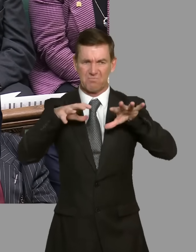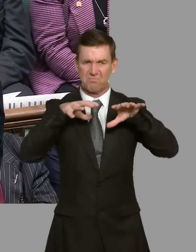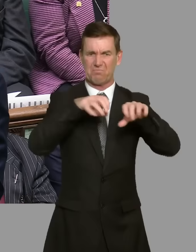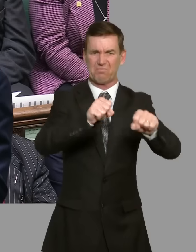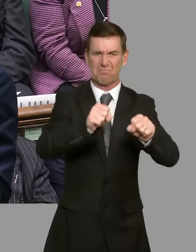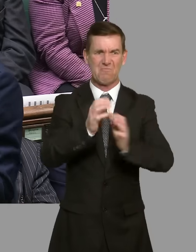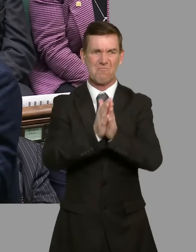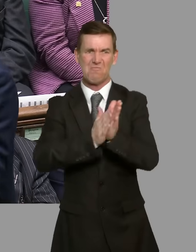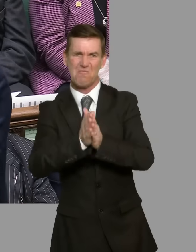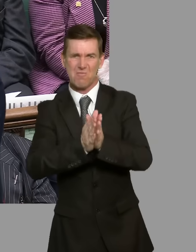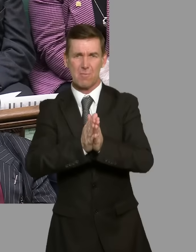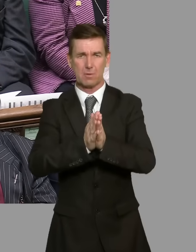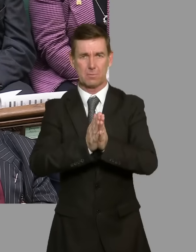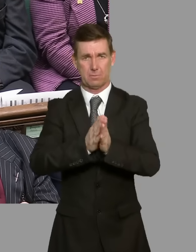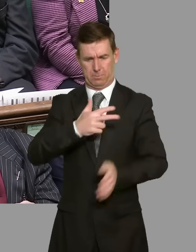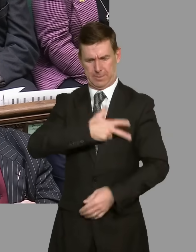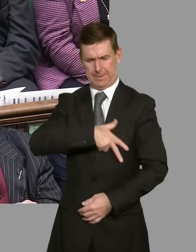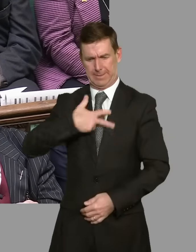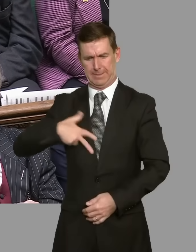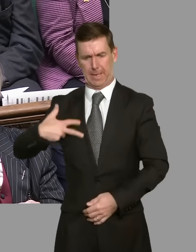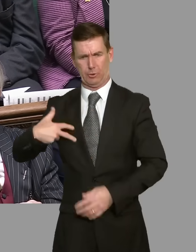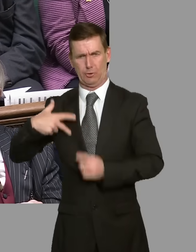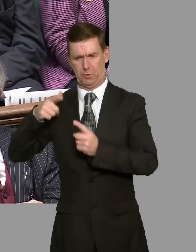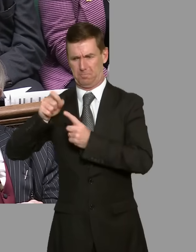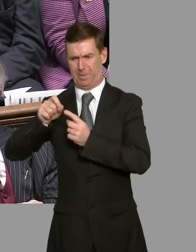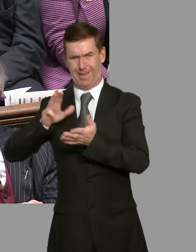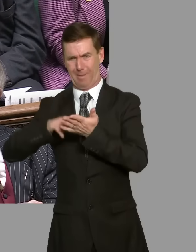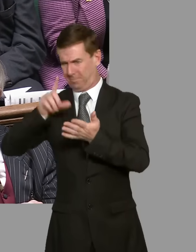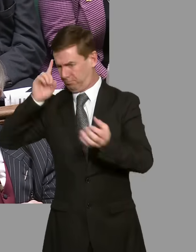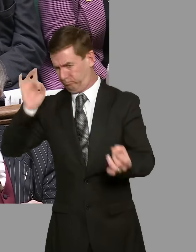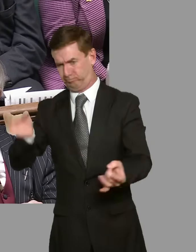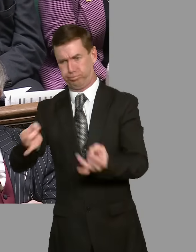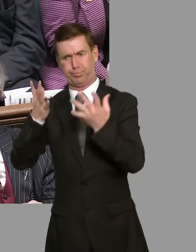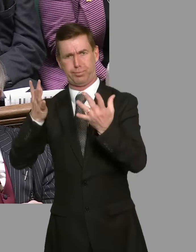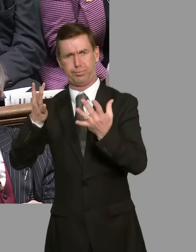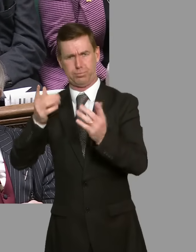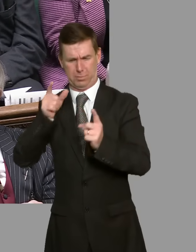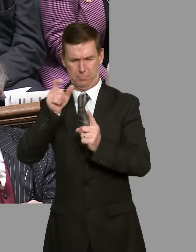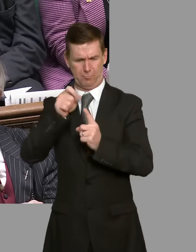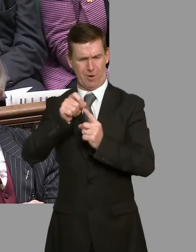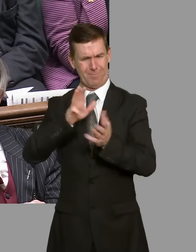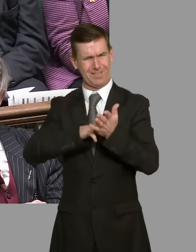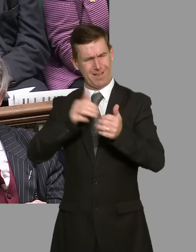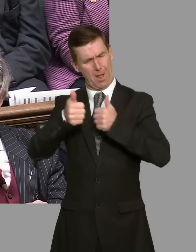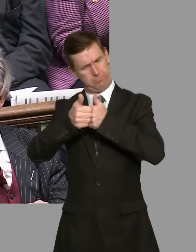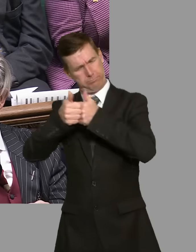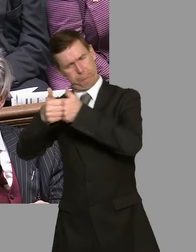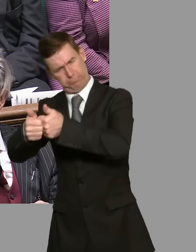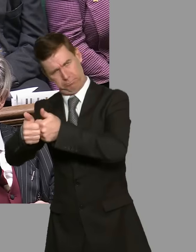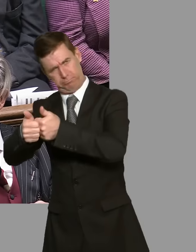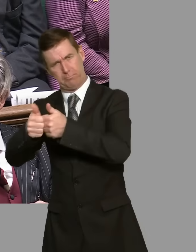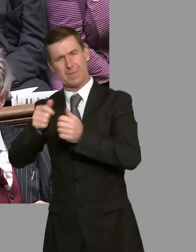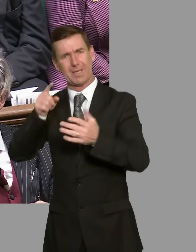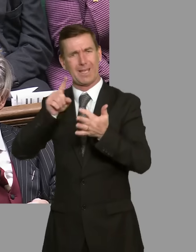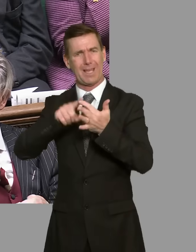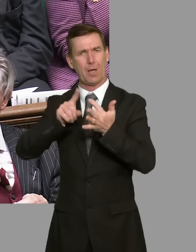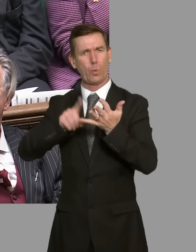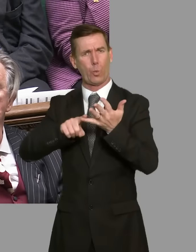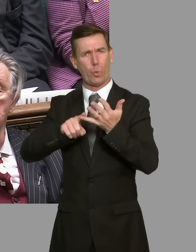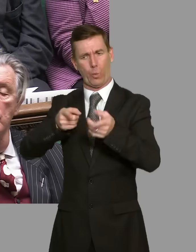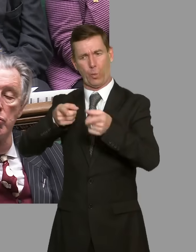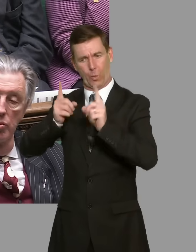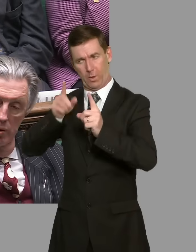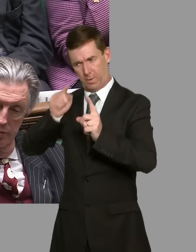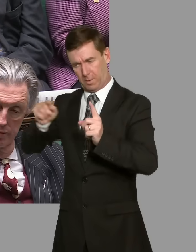leaders. But does he also agree that if Trump does attack Greenland, it will be the end of